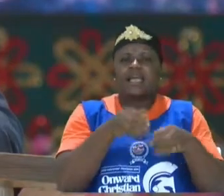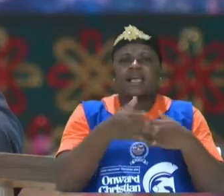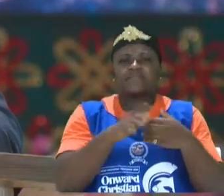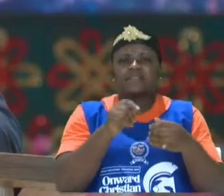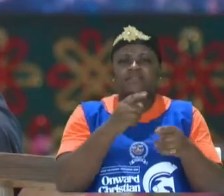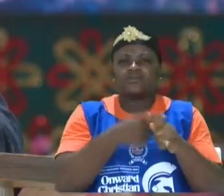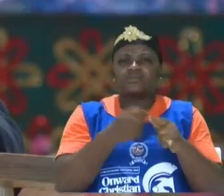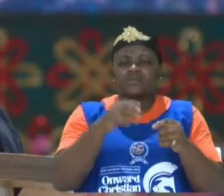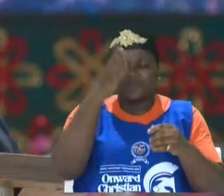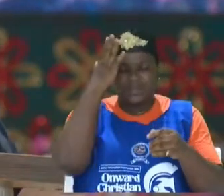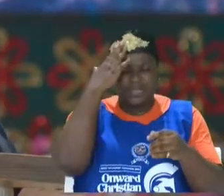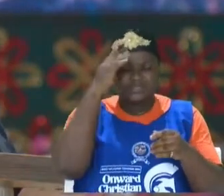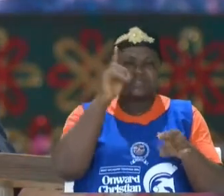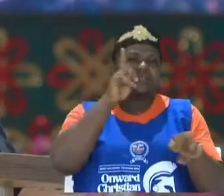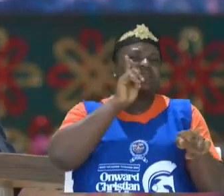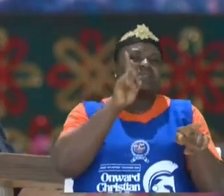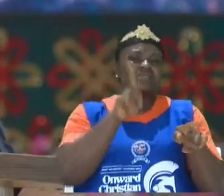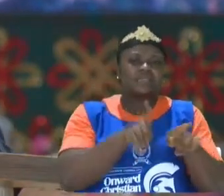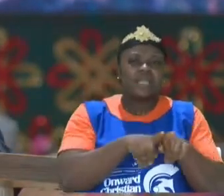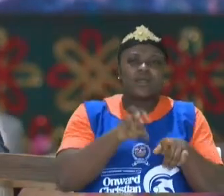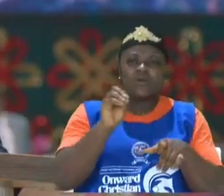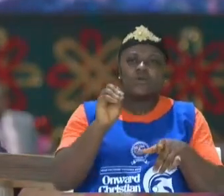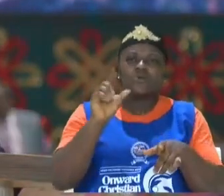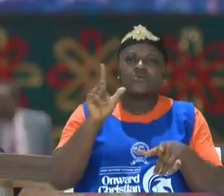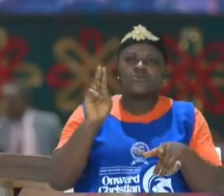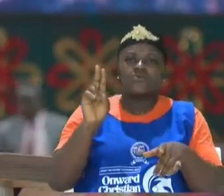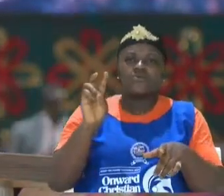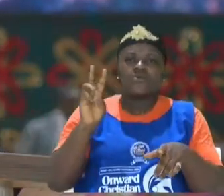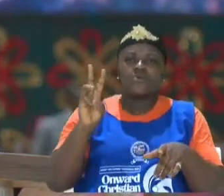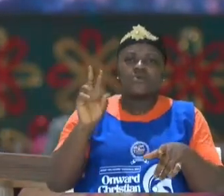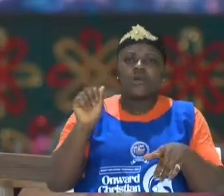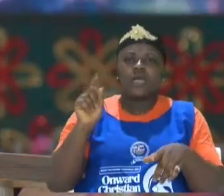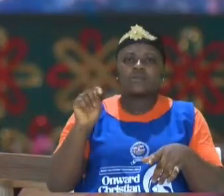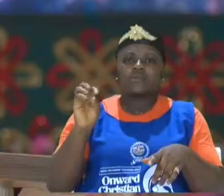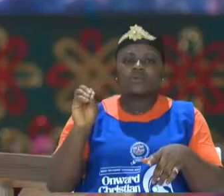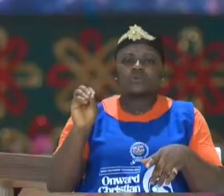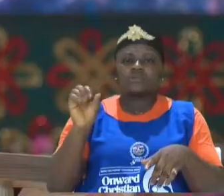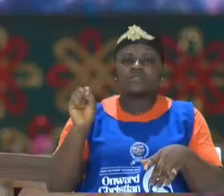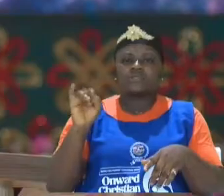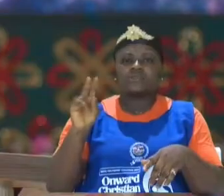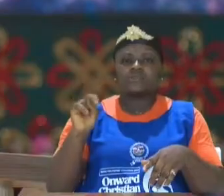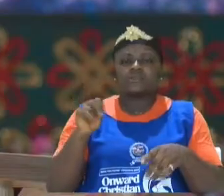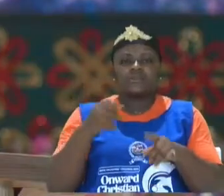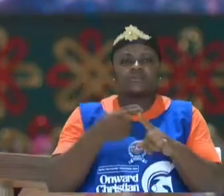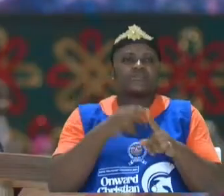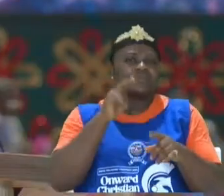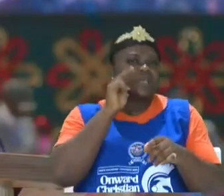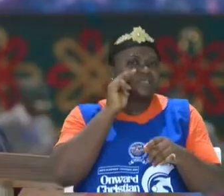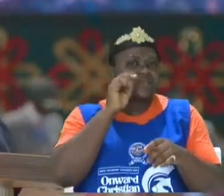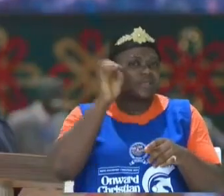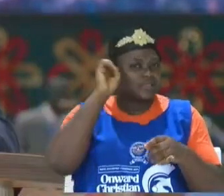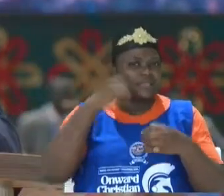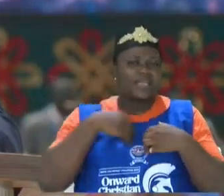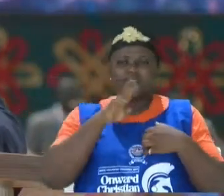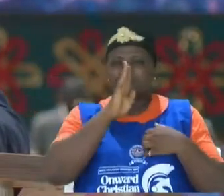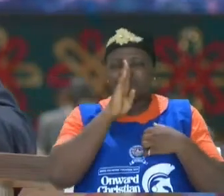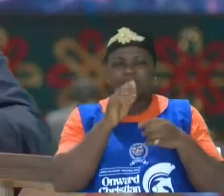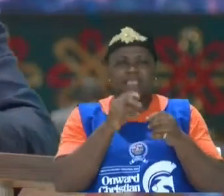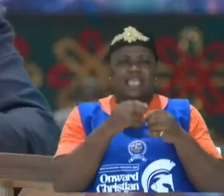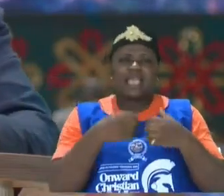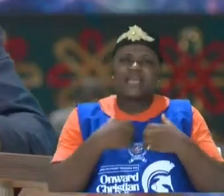Sister Oluwatosin Jibodu from Nigeria. She had been having